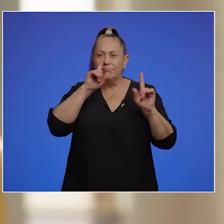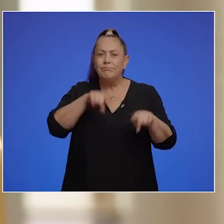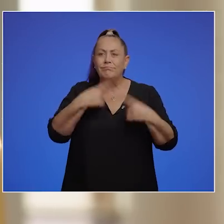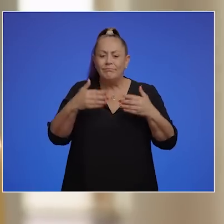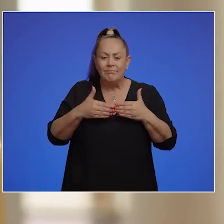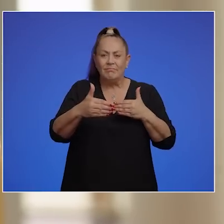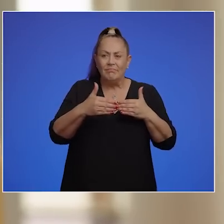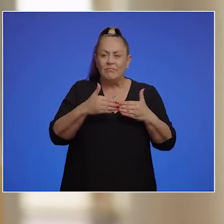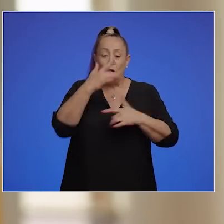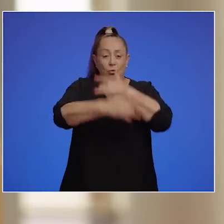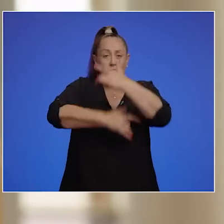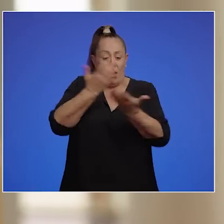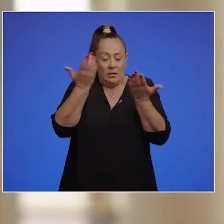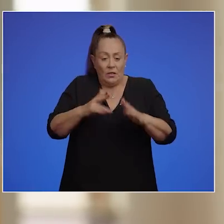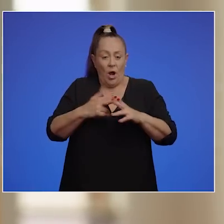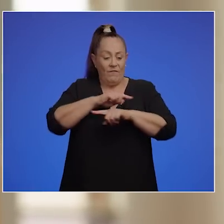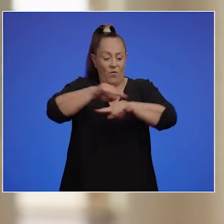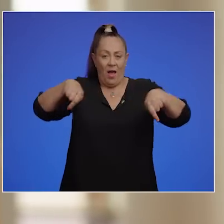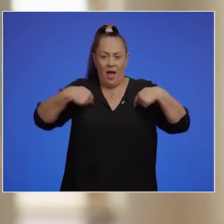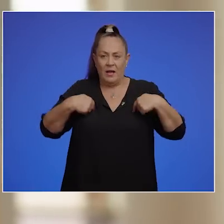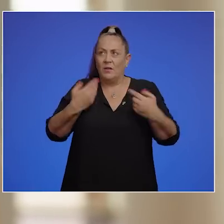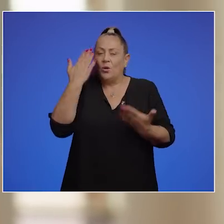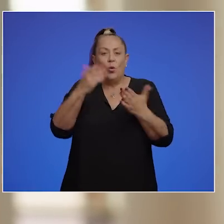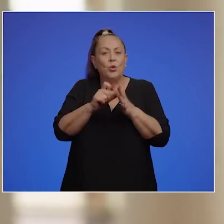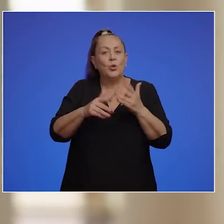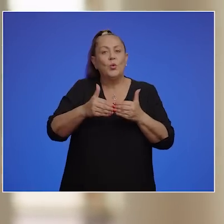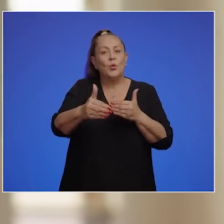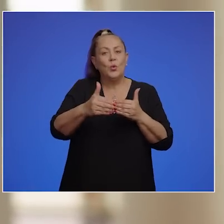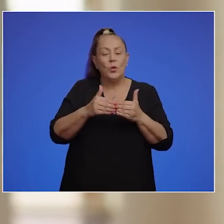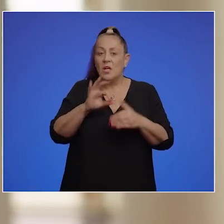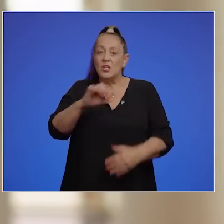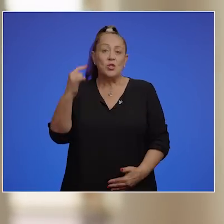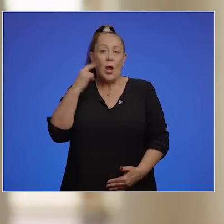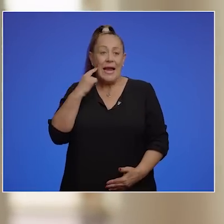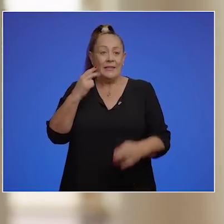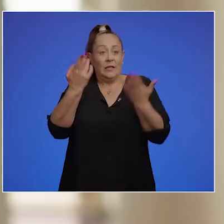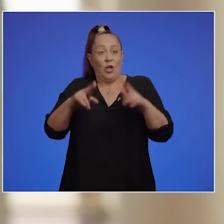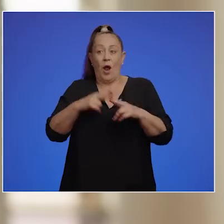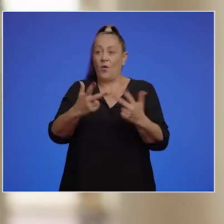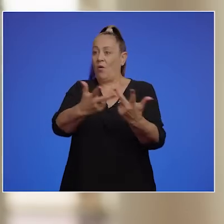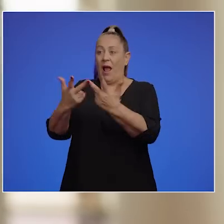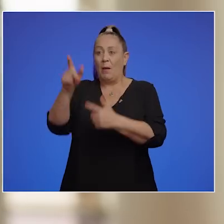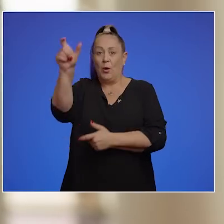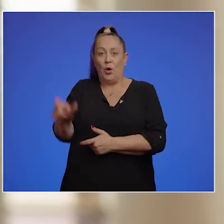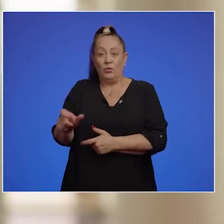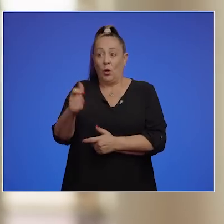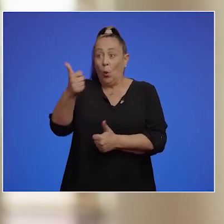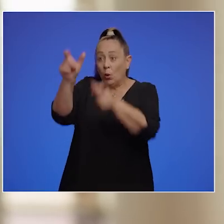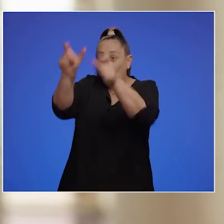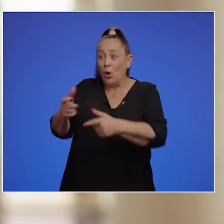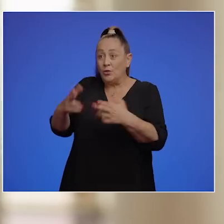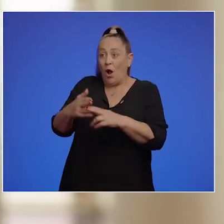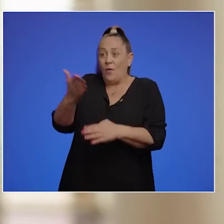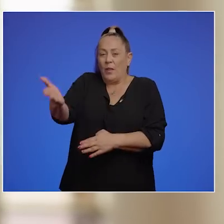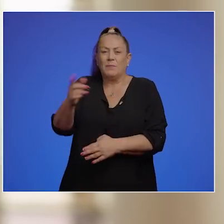moment, Christ died for sinful men. It is not easy to die, even for a good man. Though, of course,